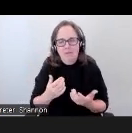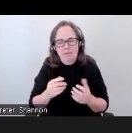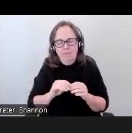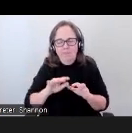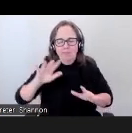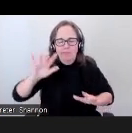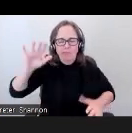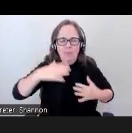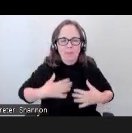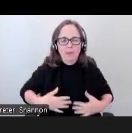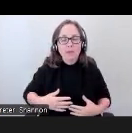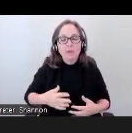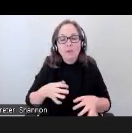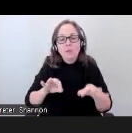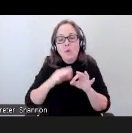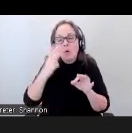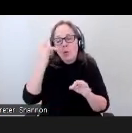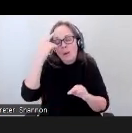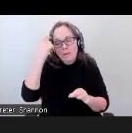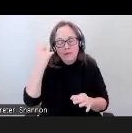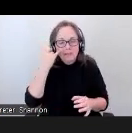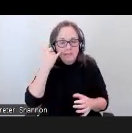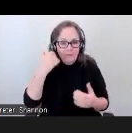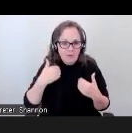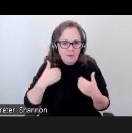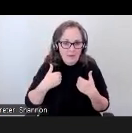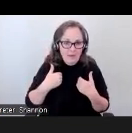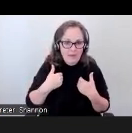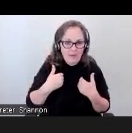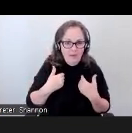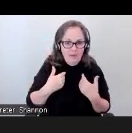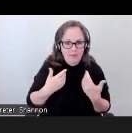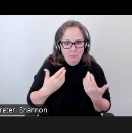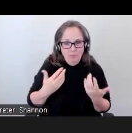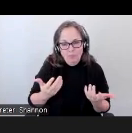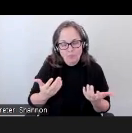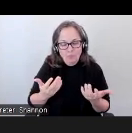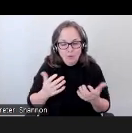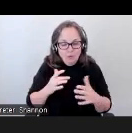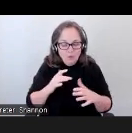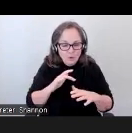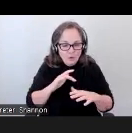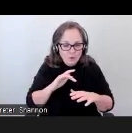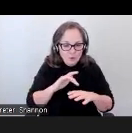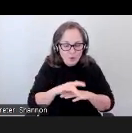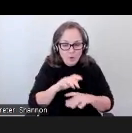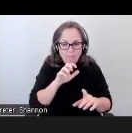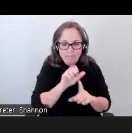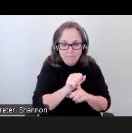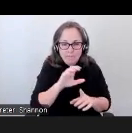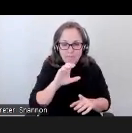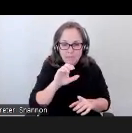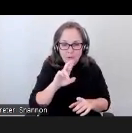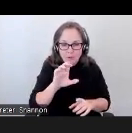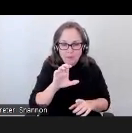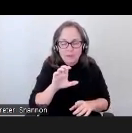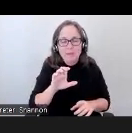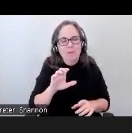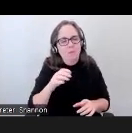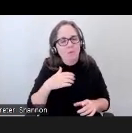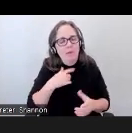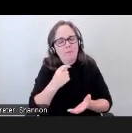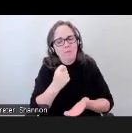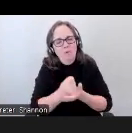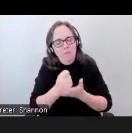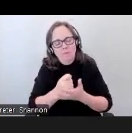this is important because if you have a early stage colon cancer, we have excellent